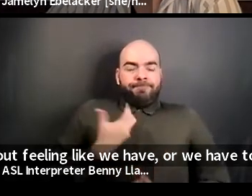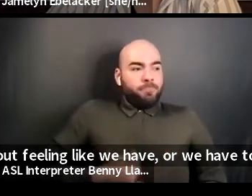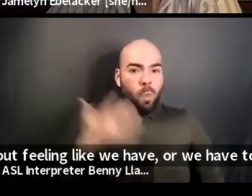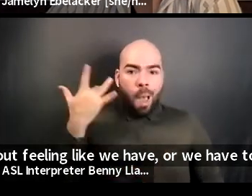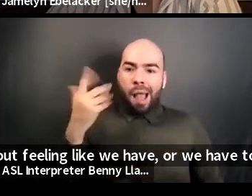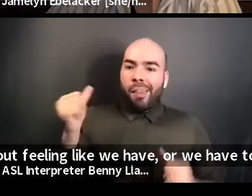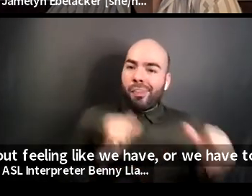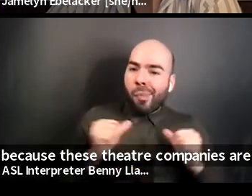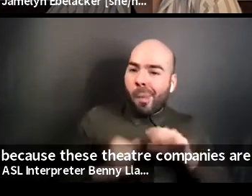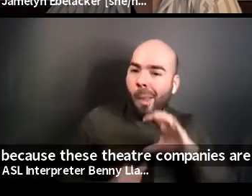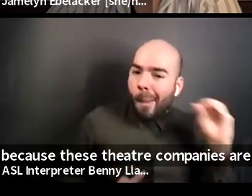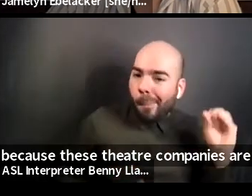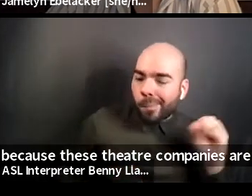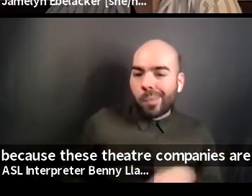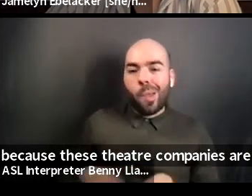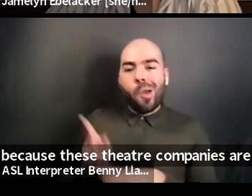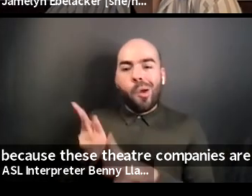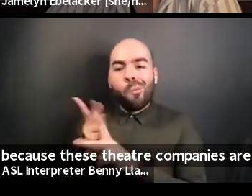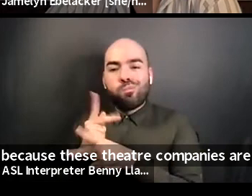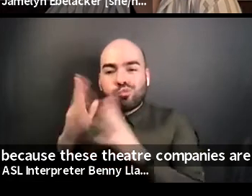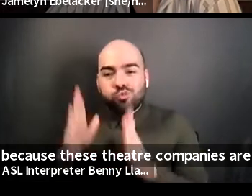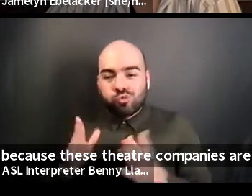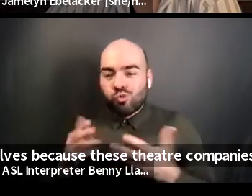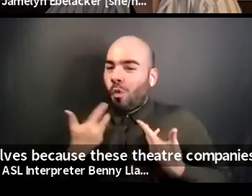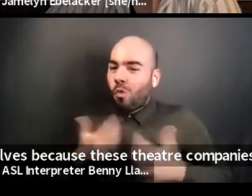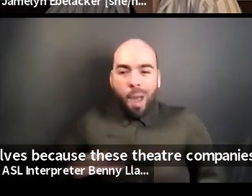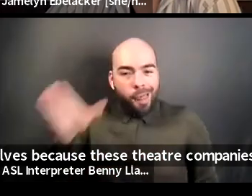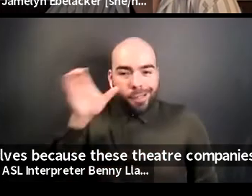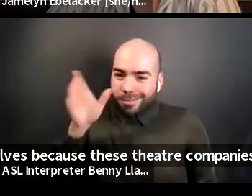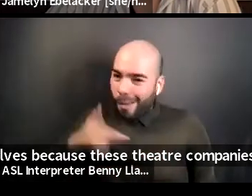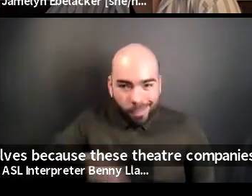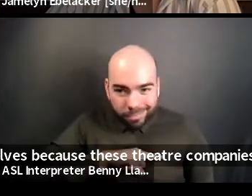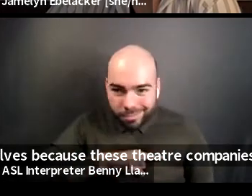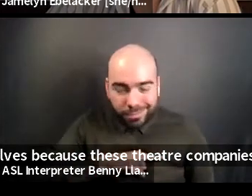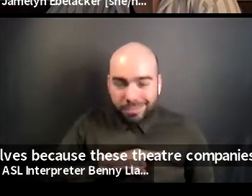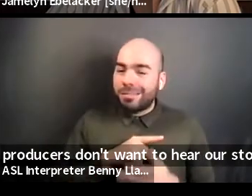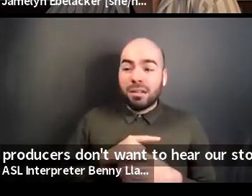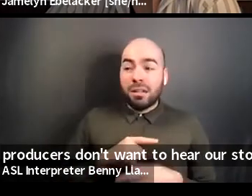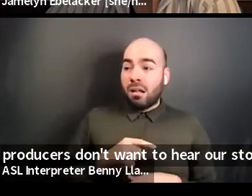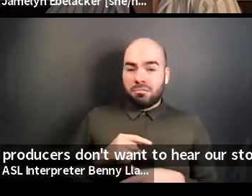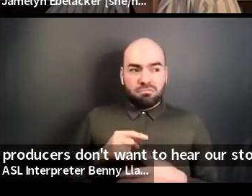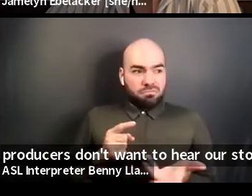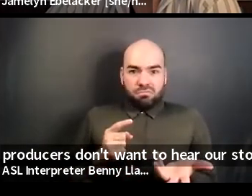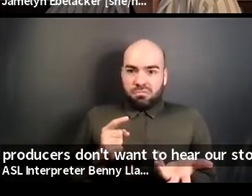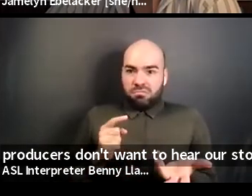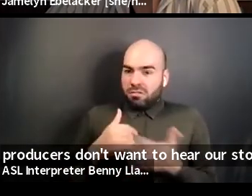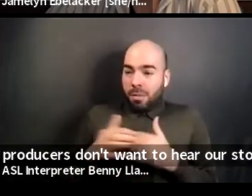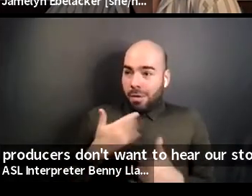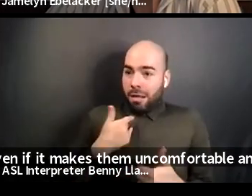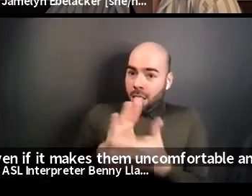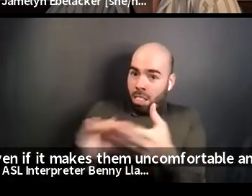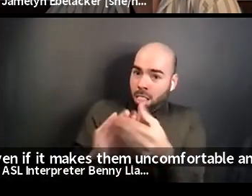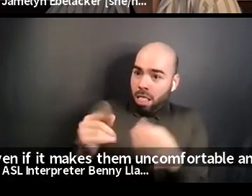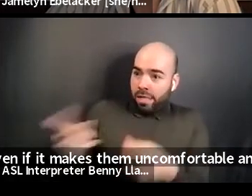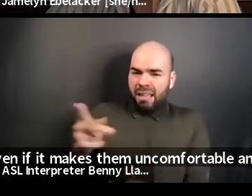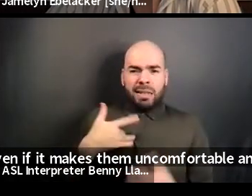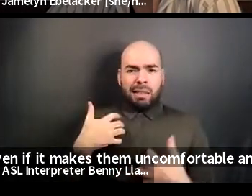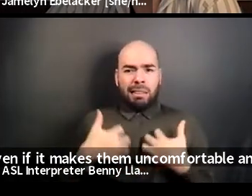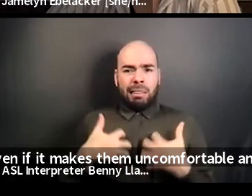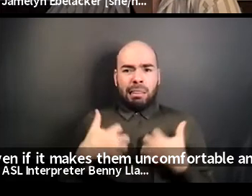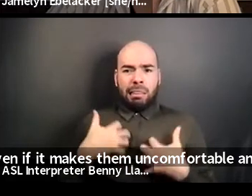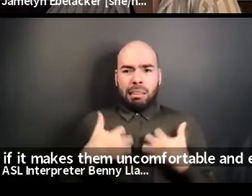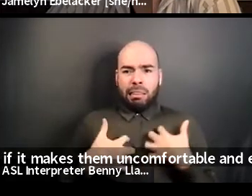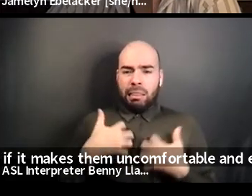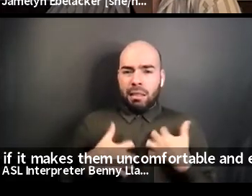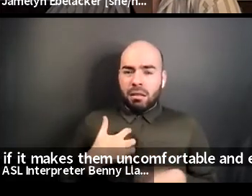these producers don't want to hear our stories, even if it makes them uncomfortable. And even if it's like dark,